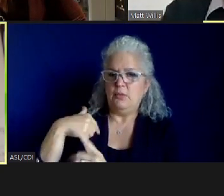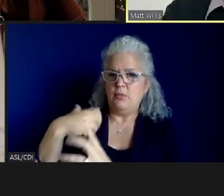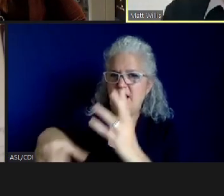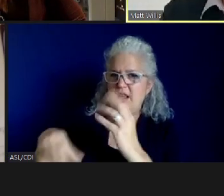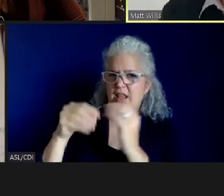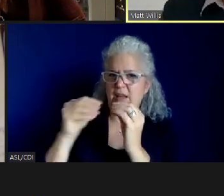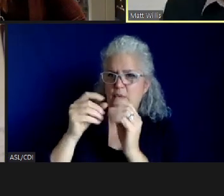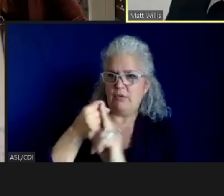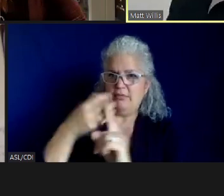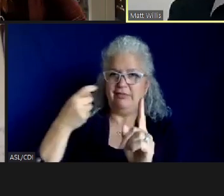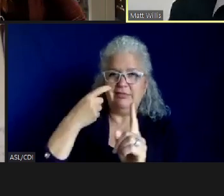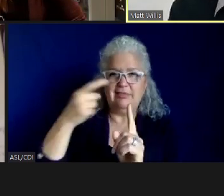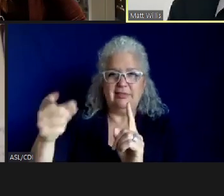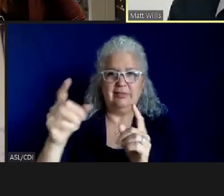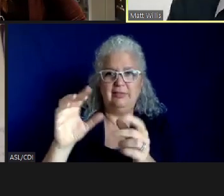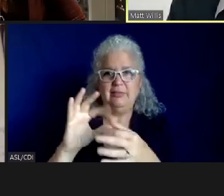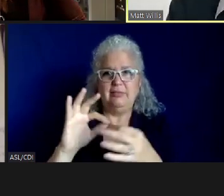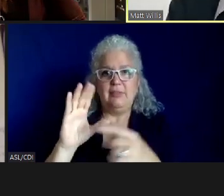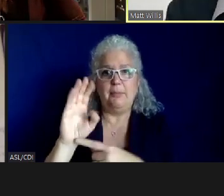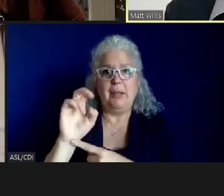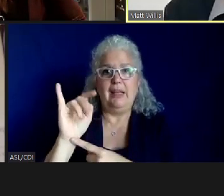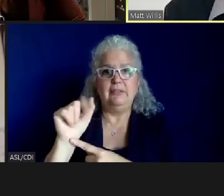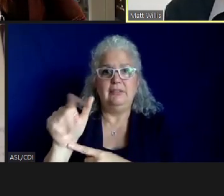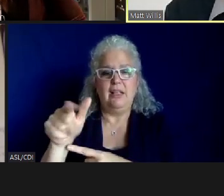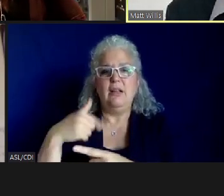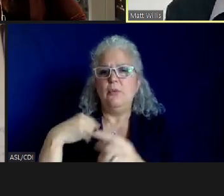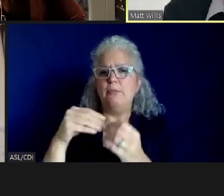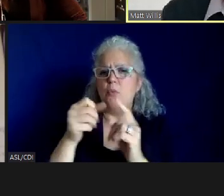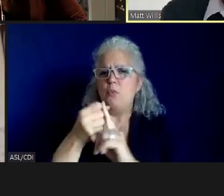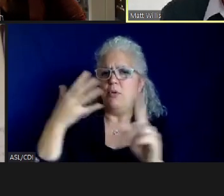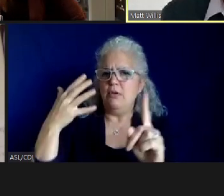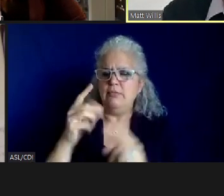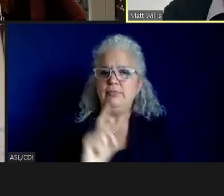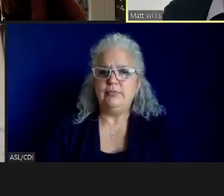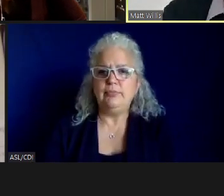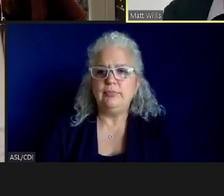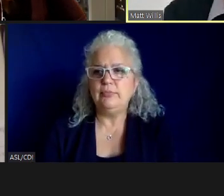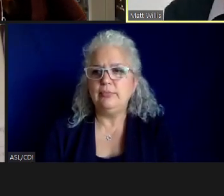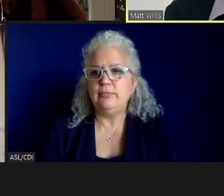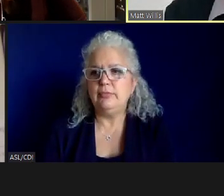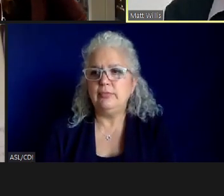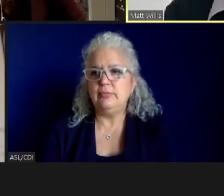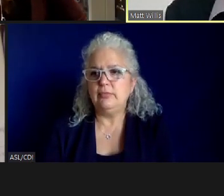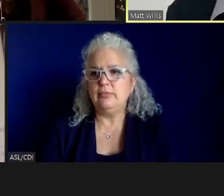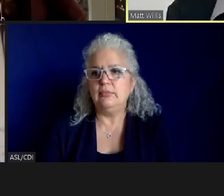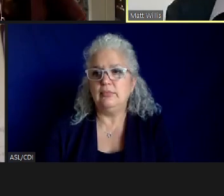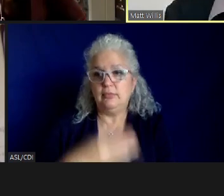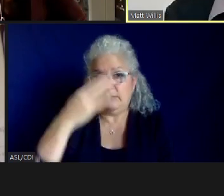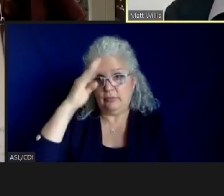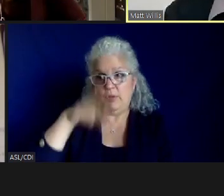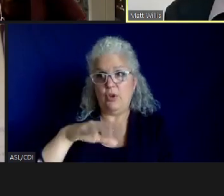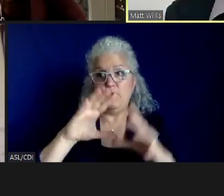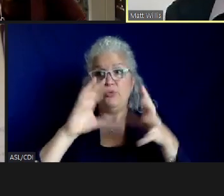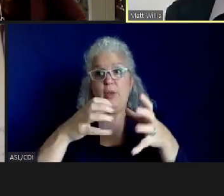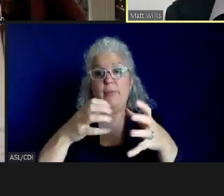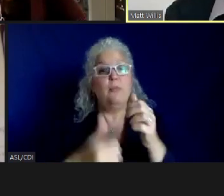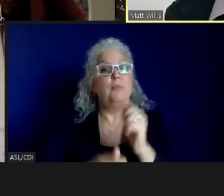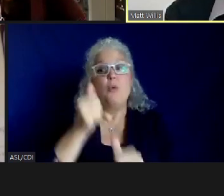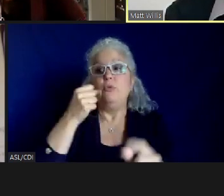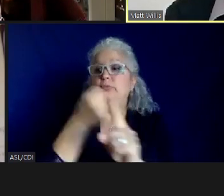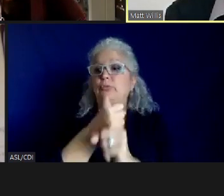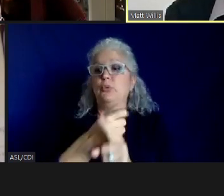one of the hardest hit sectors has been our food service workers. We've seen a lot of